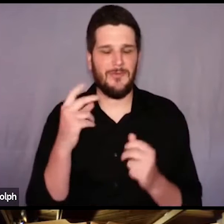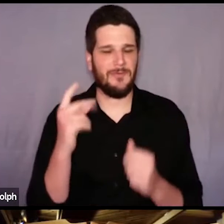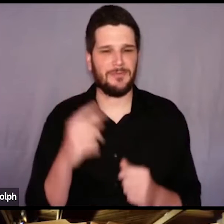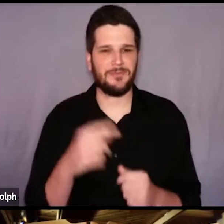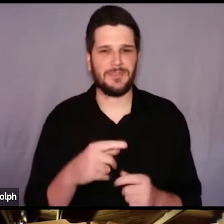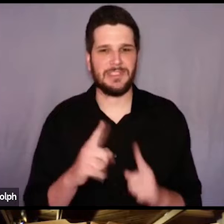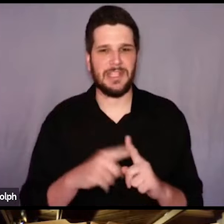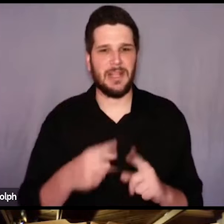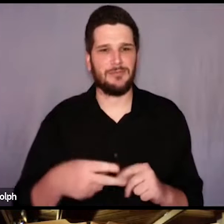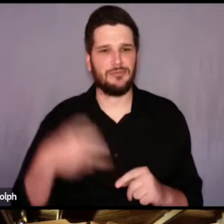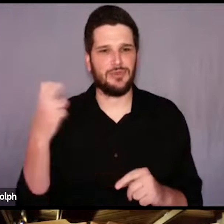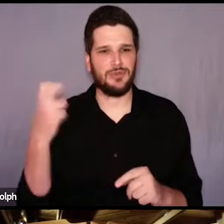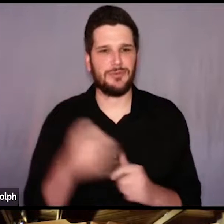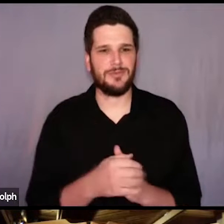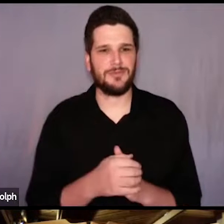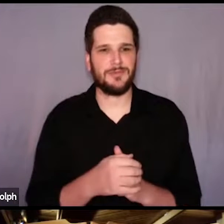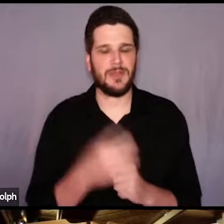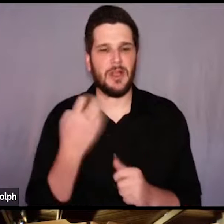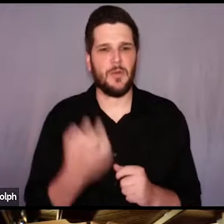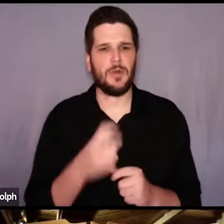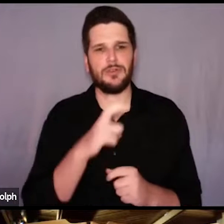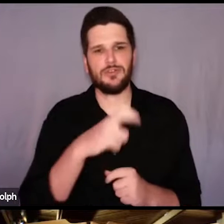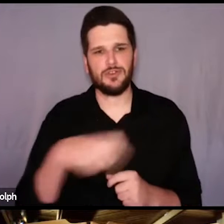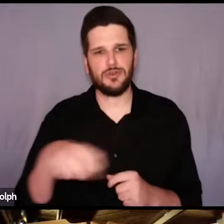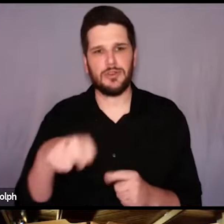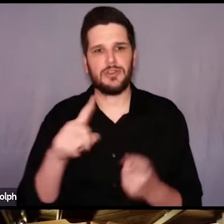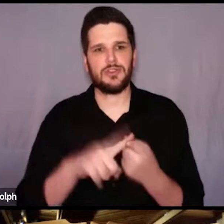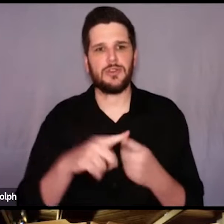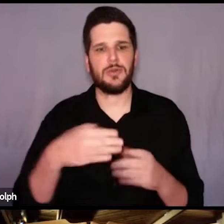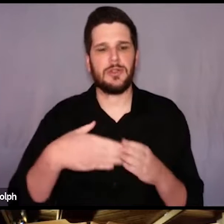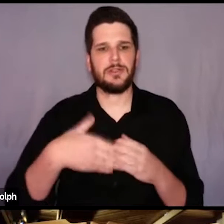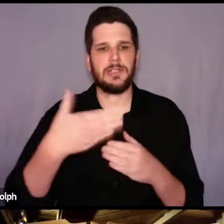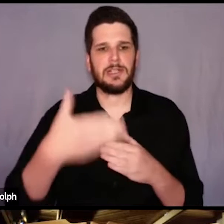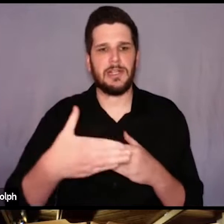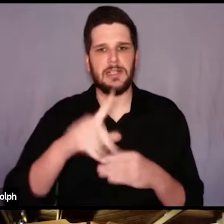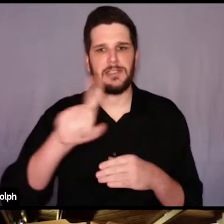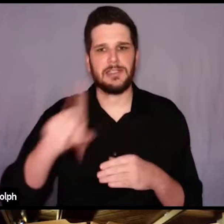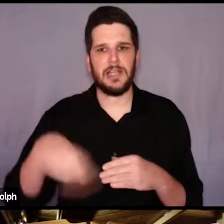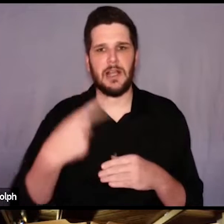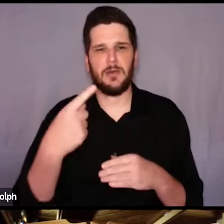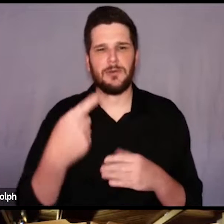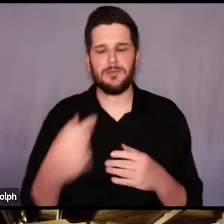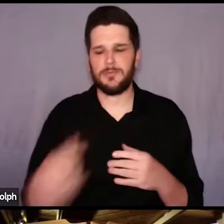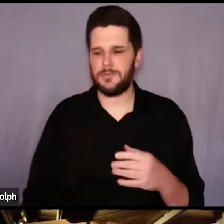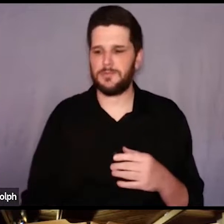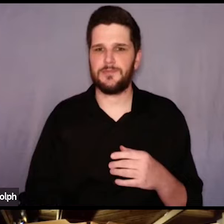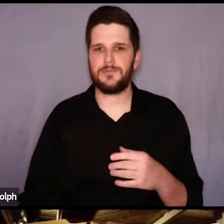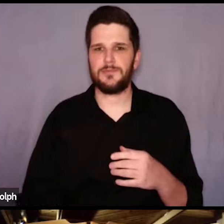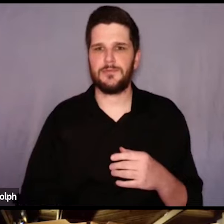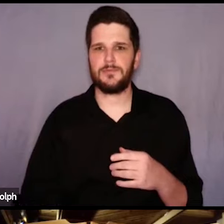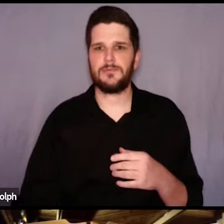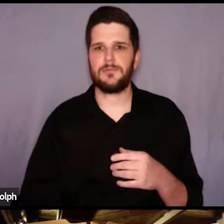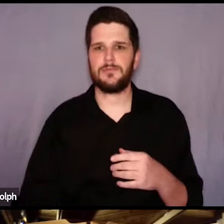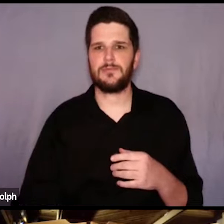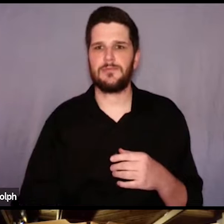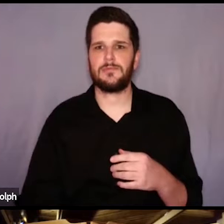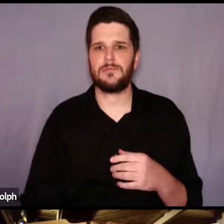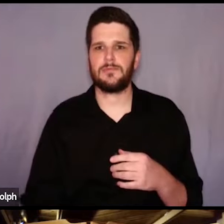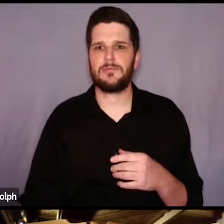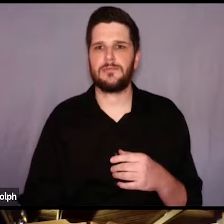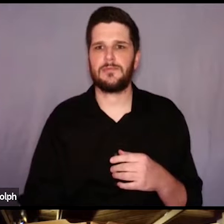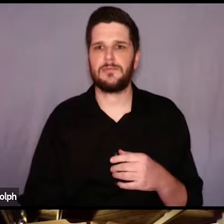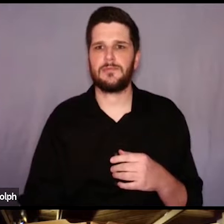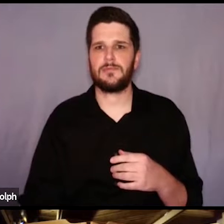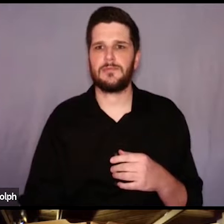I want to transition into the next hour, which is a bit of it's very similar to what we've been doing for this